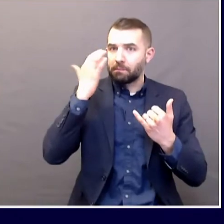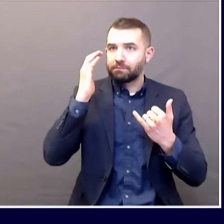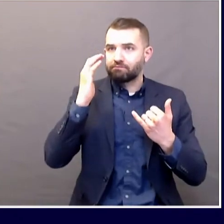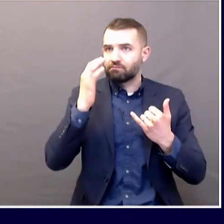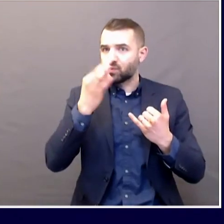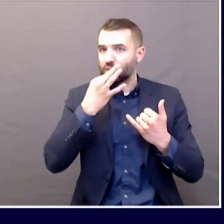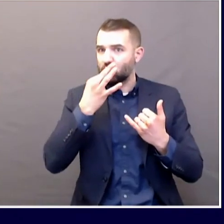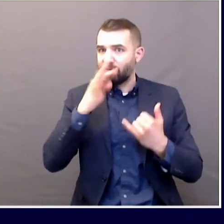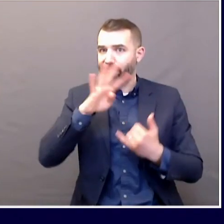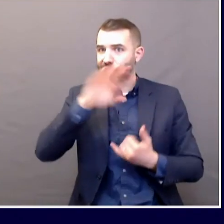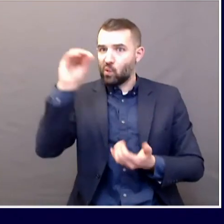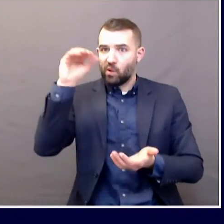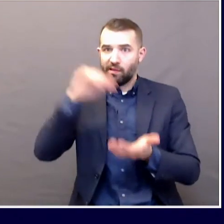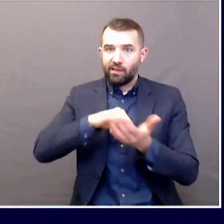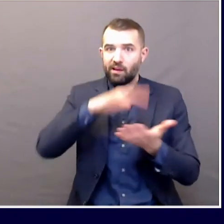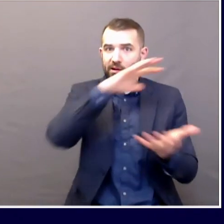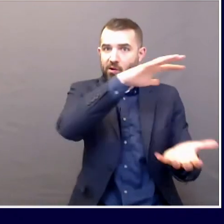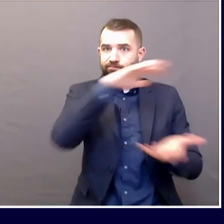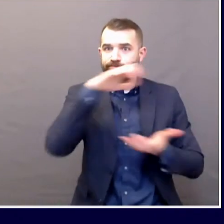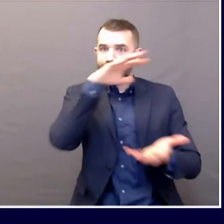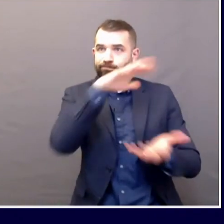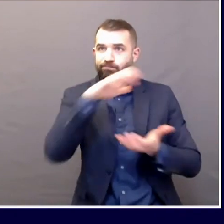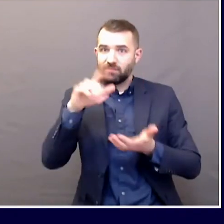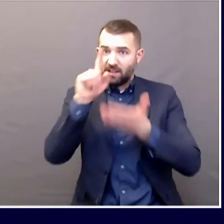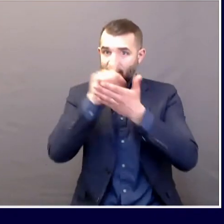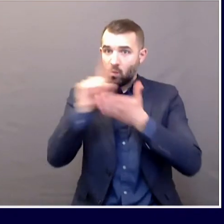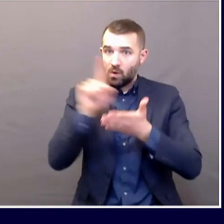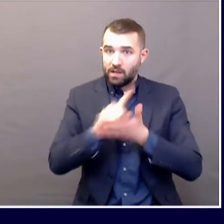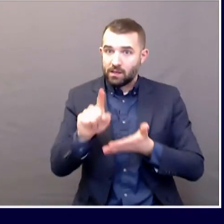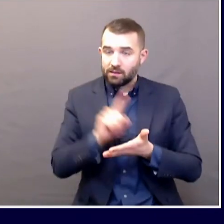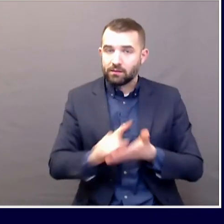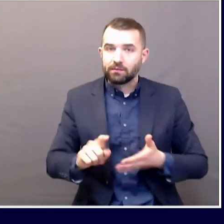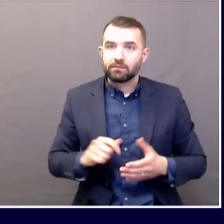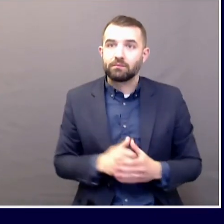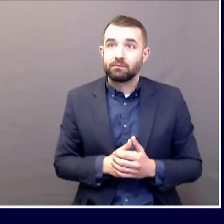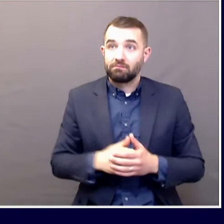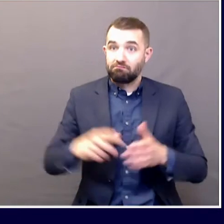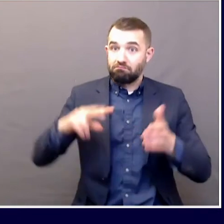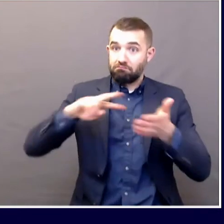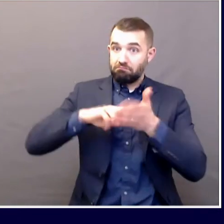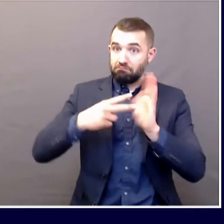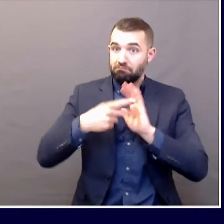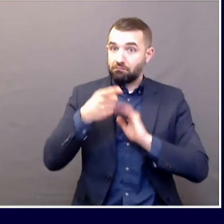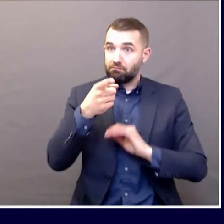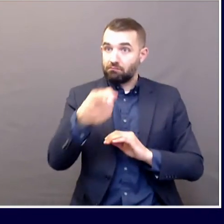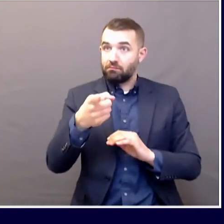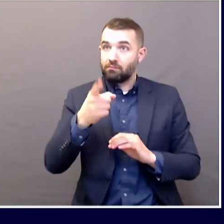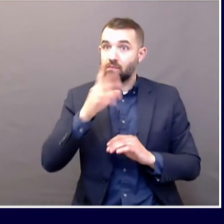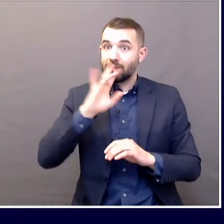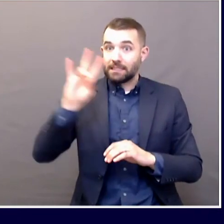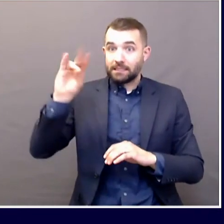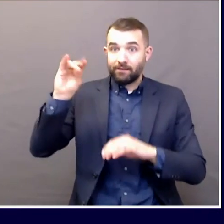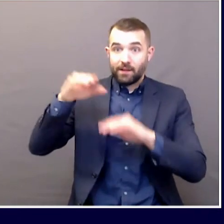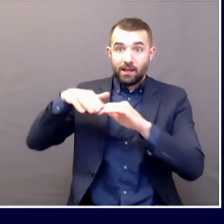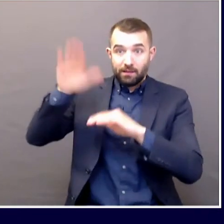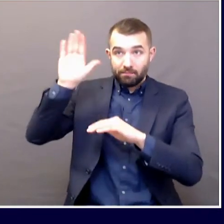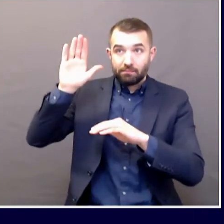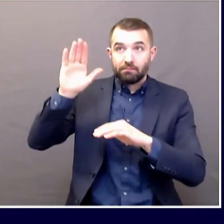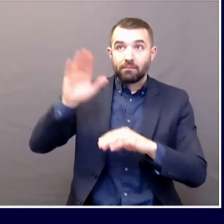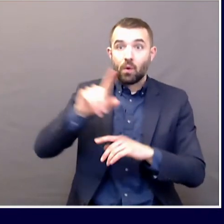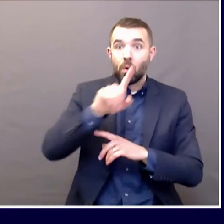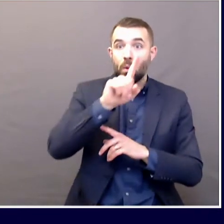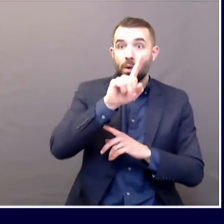stability, is the timeline for the rollout speeding up at all? And how many weekly doses do we need to open up eligibility where you could say,